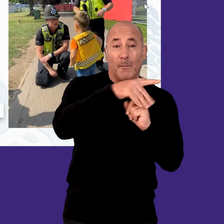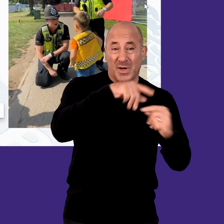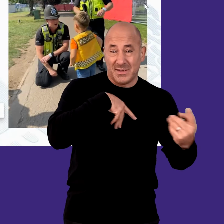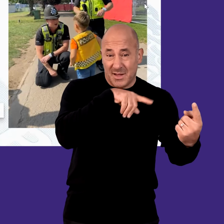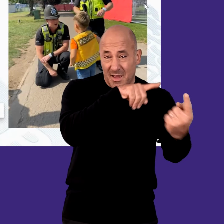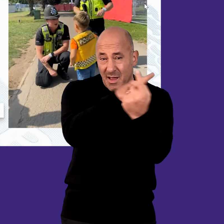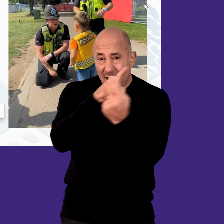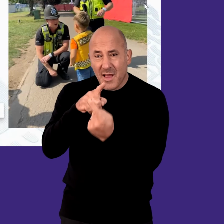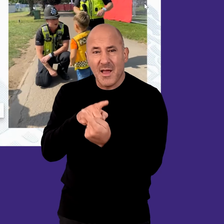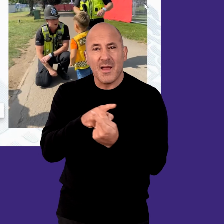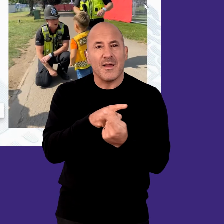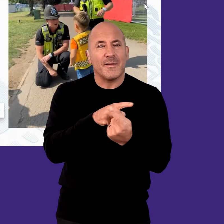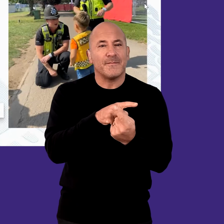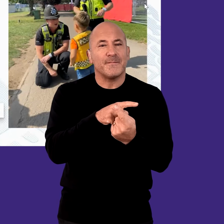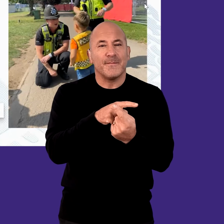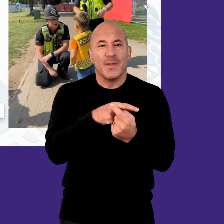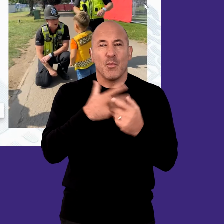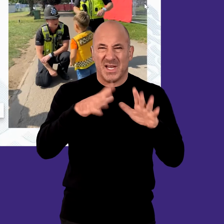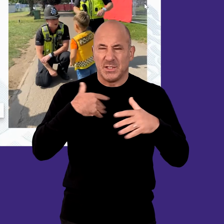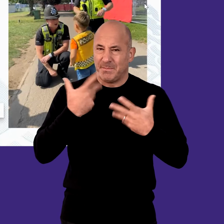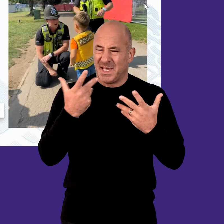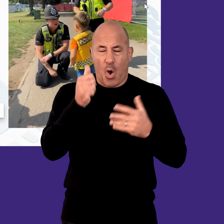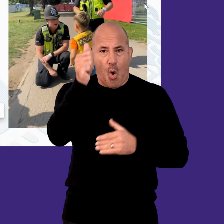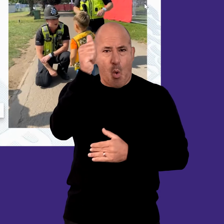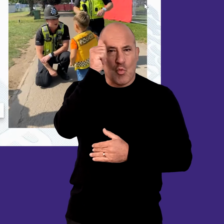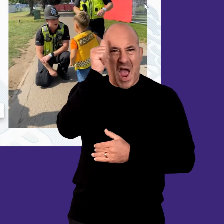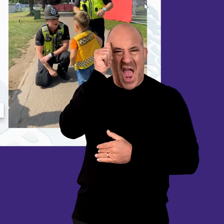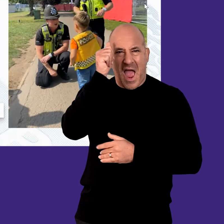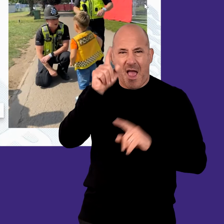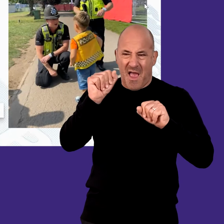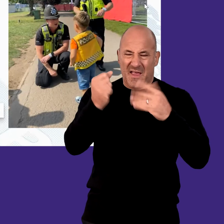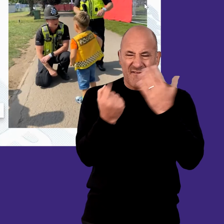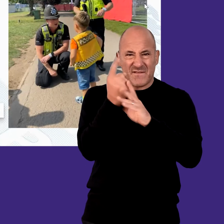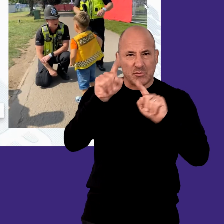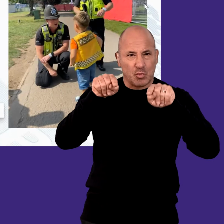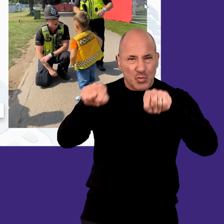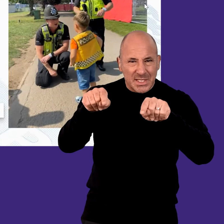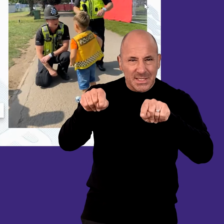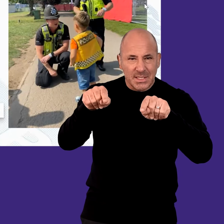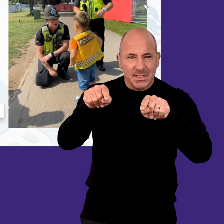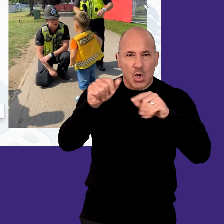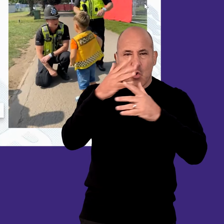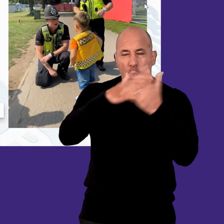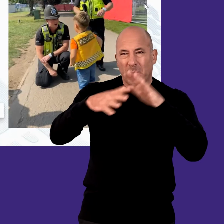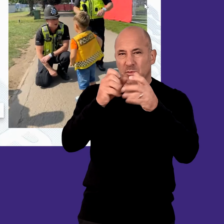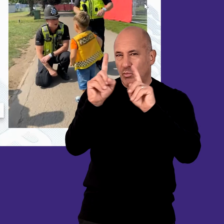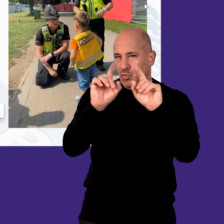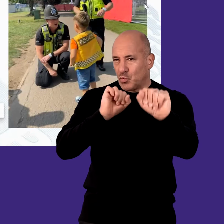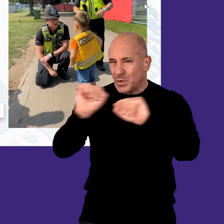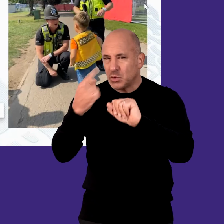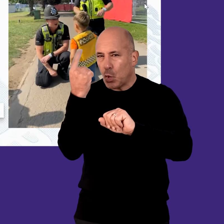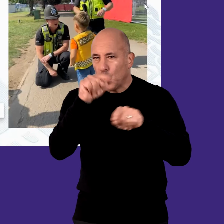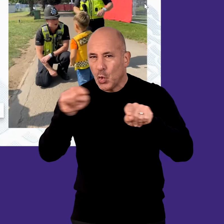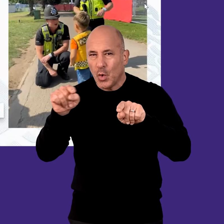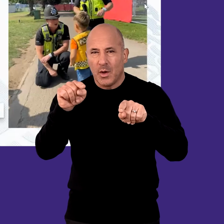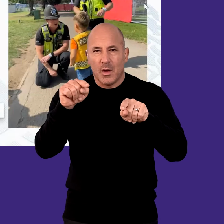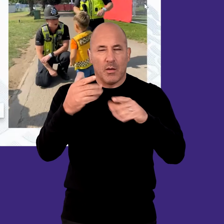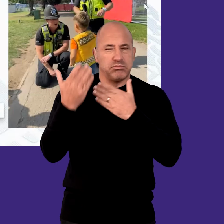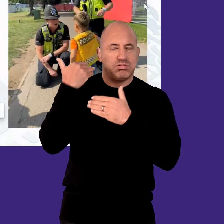as brilliant, this is a great opportunity for us to get out there and to talk to our communities. We need to be